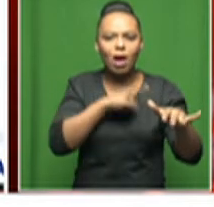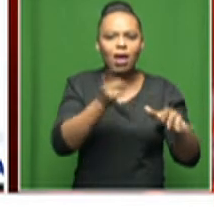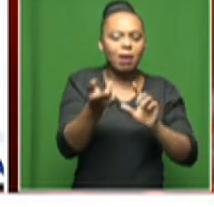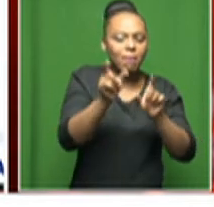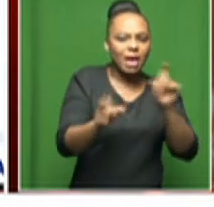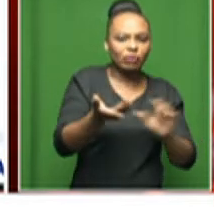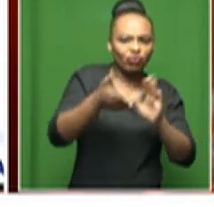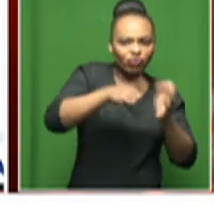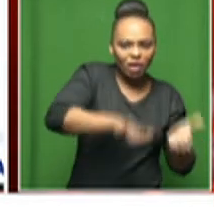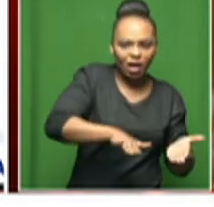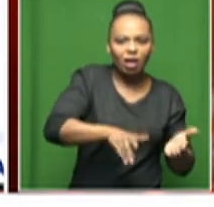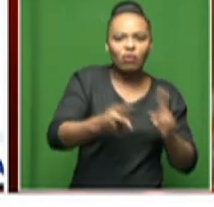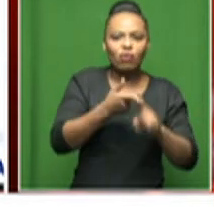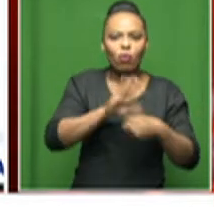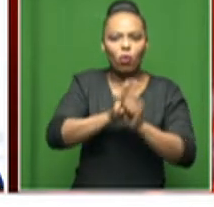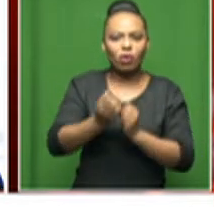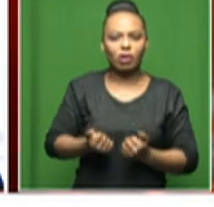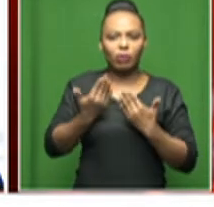of COVID-19.